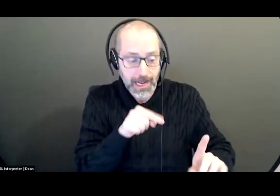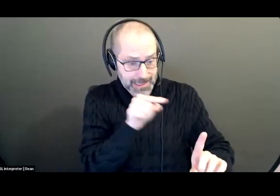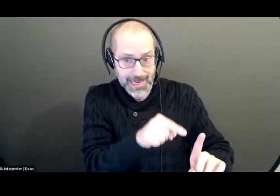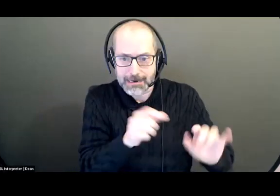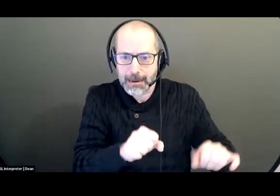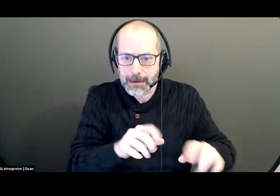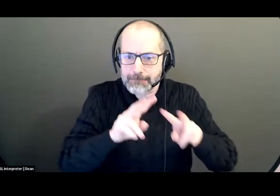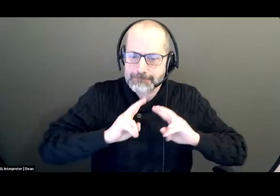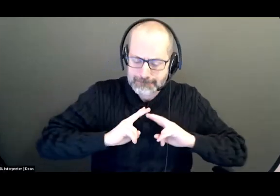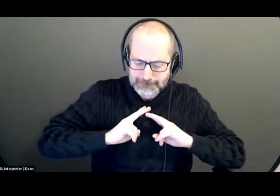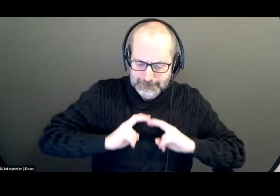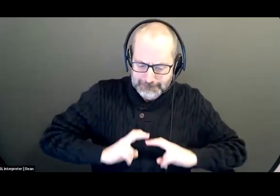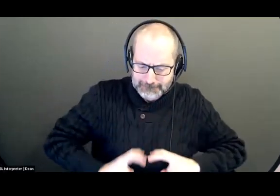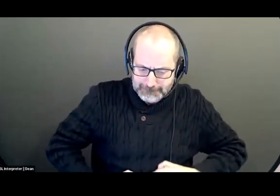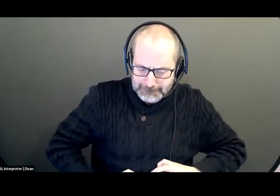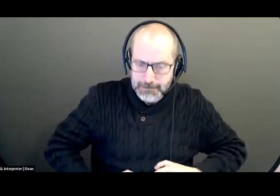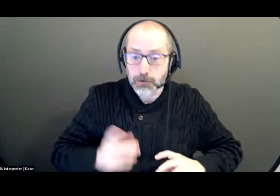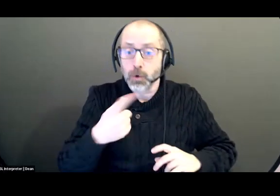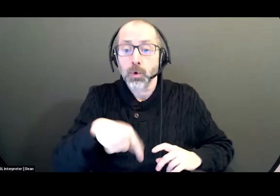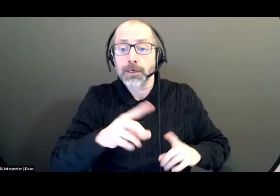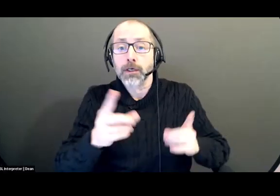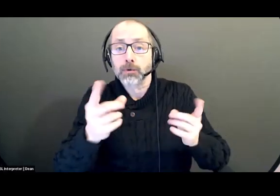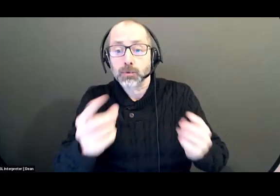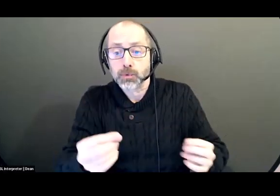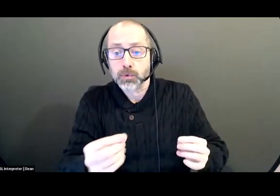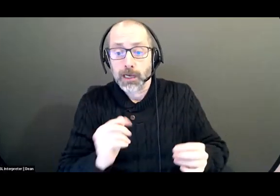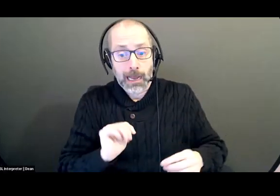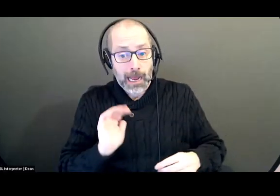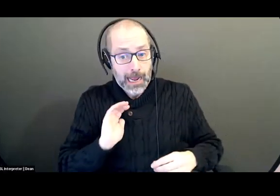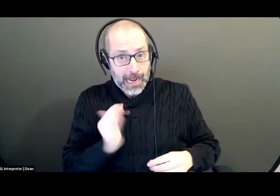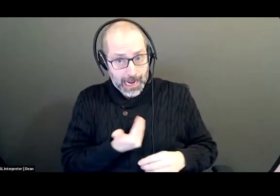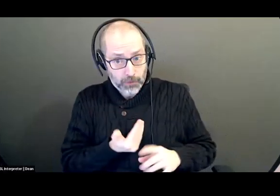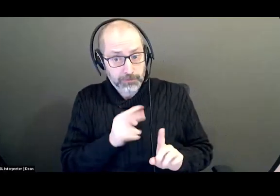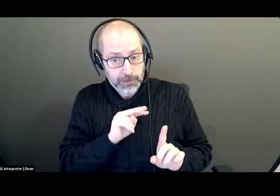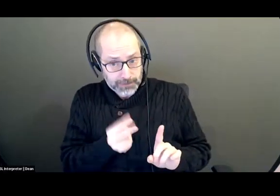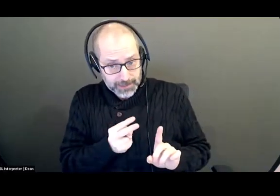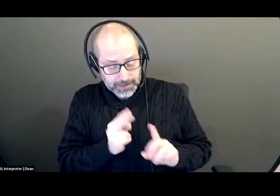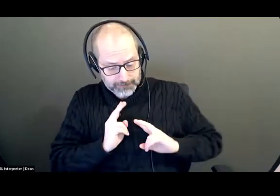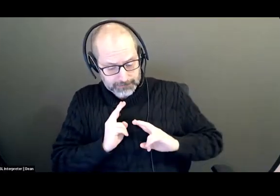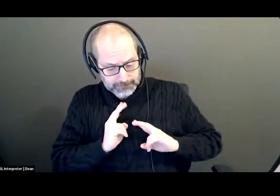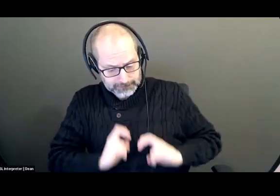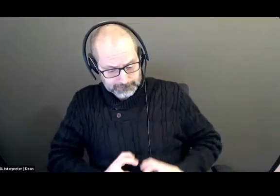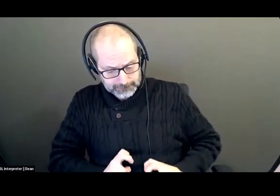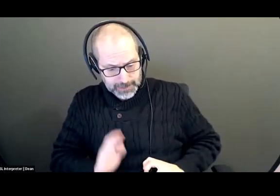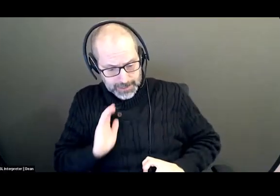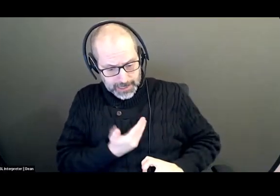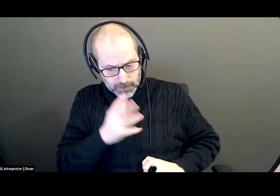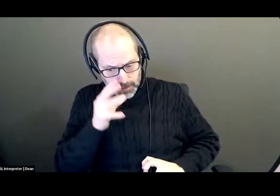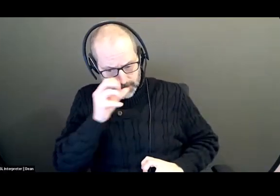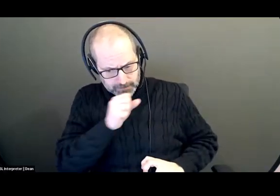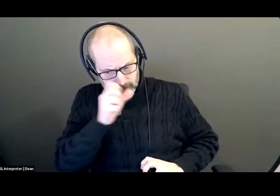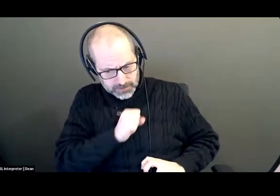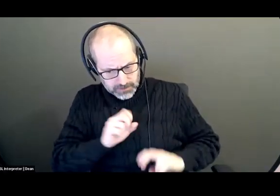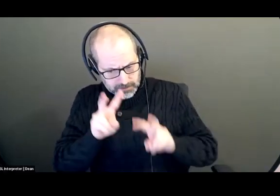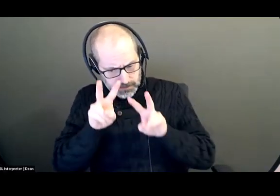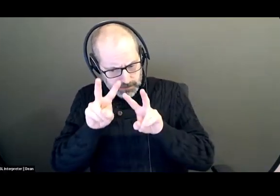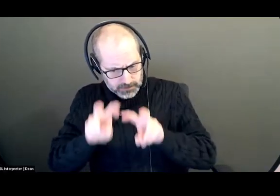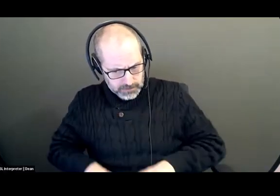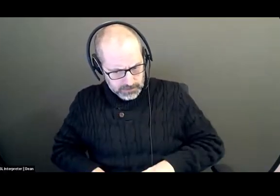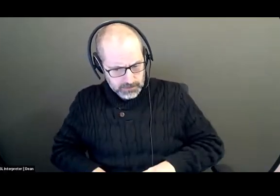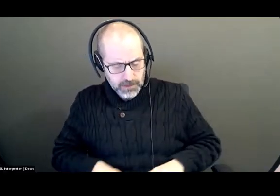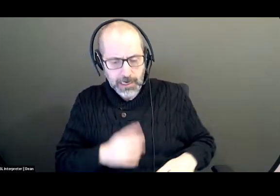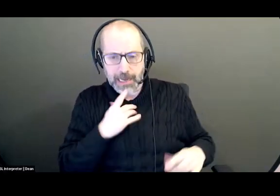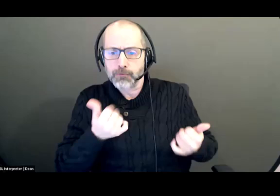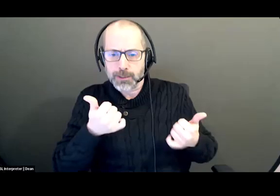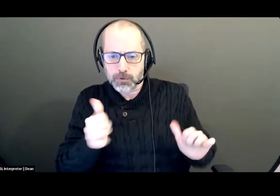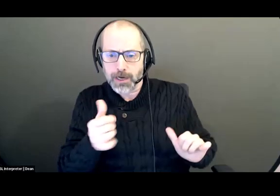wanted to go, but also really engage in reflection. And so what we did is we spent time not only reflecting on our